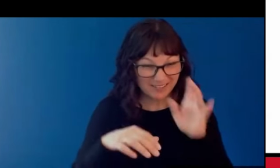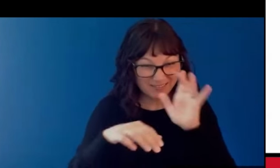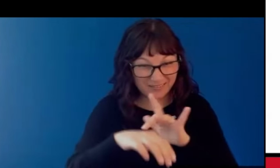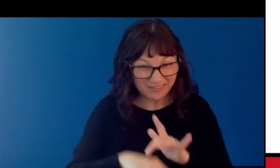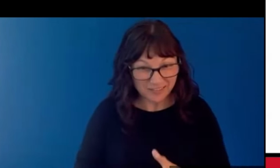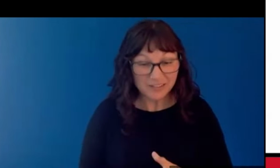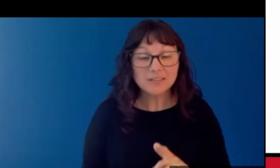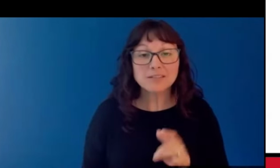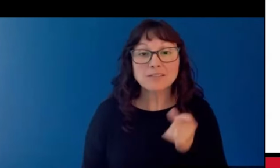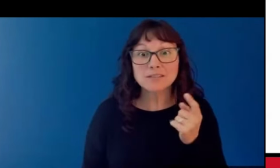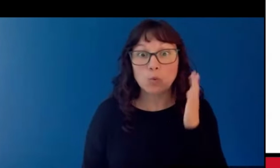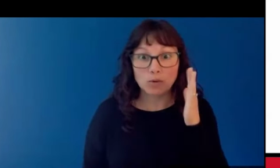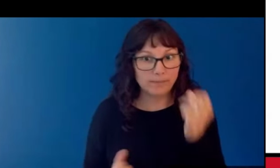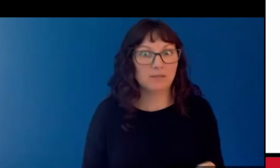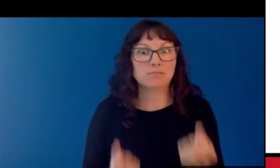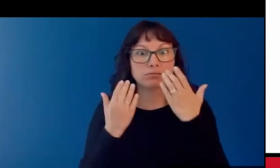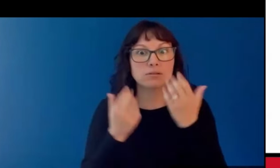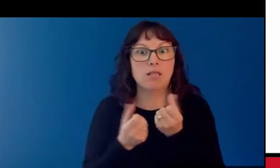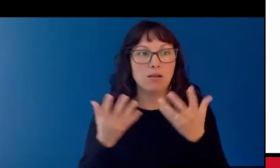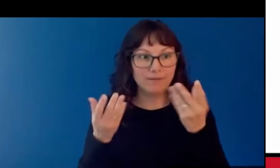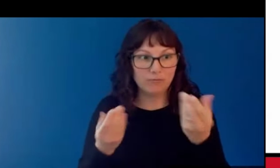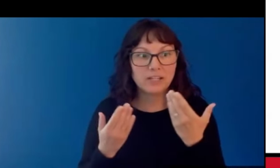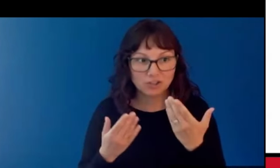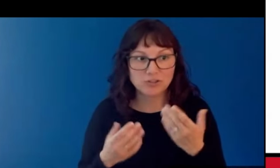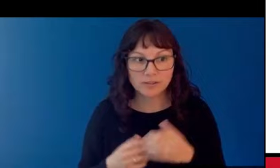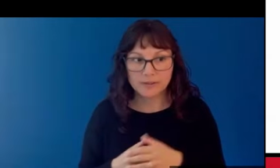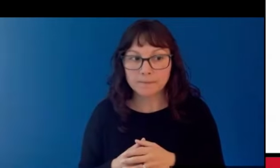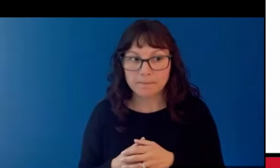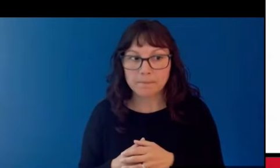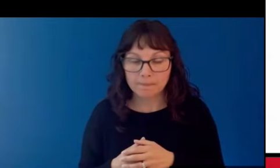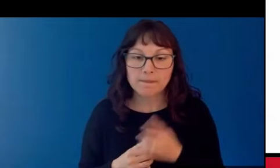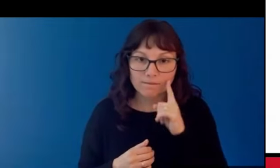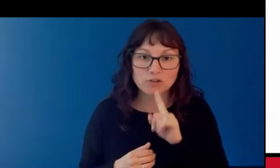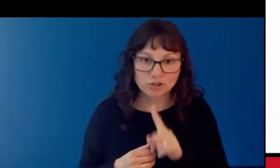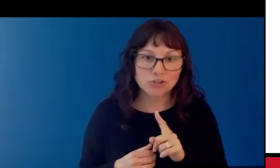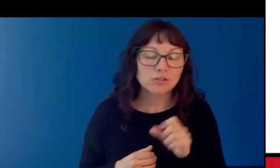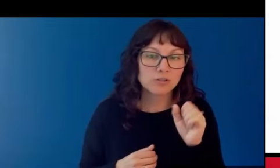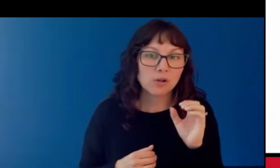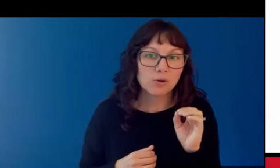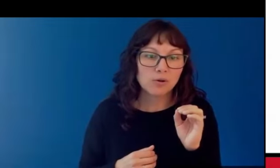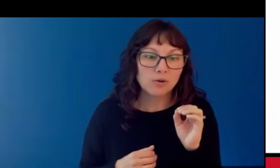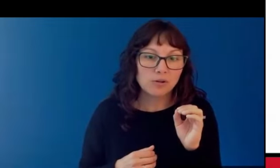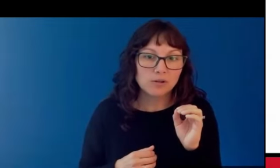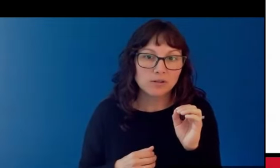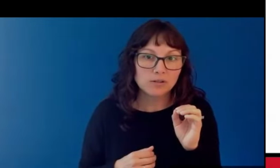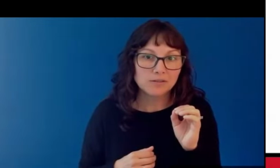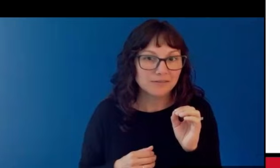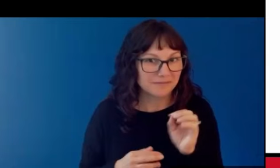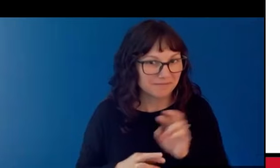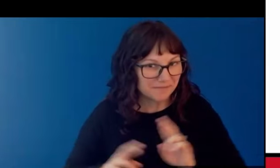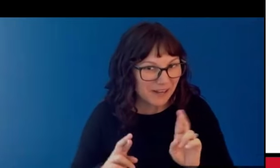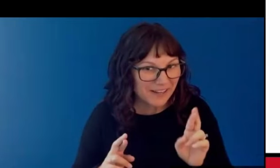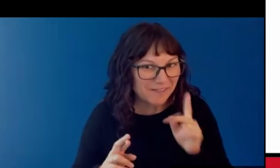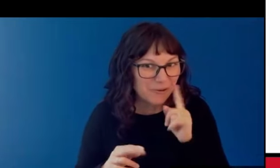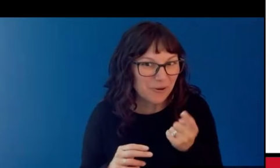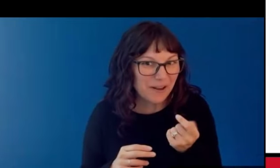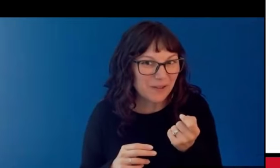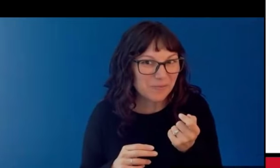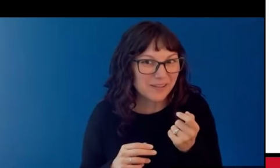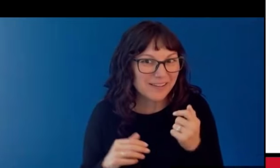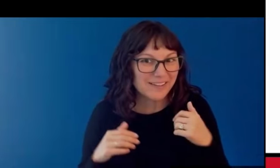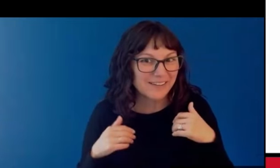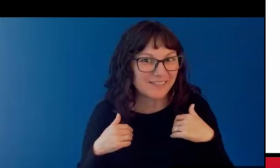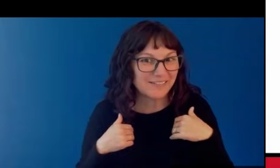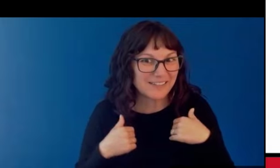and it's going to be a lot, for sure. So brace yourself for a little bit of a